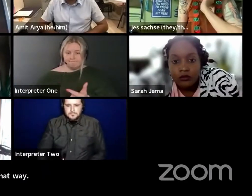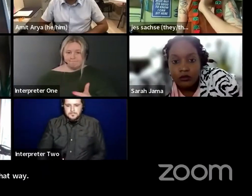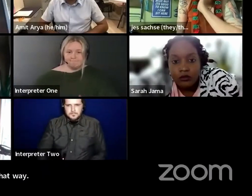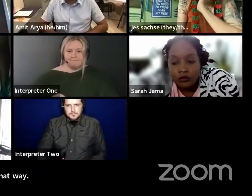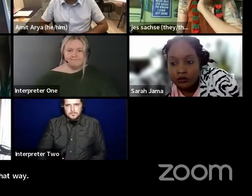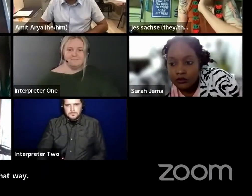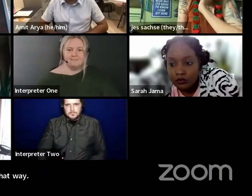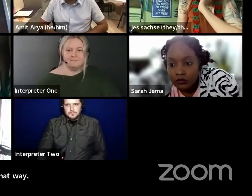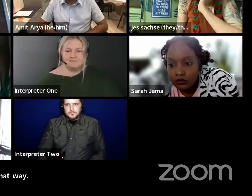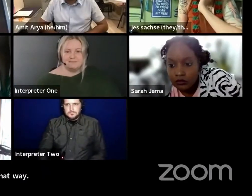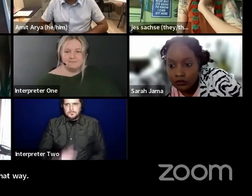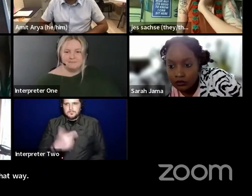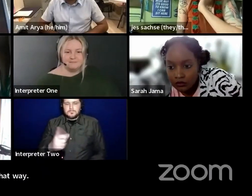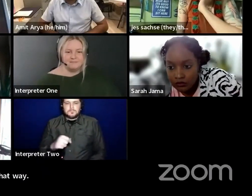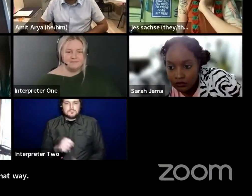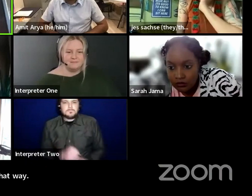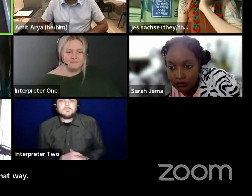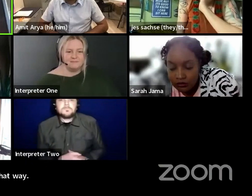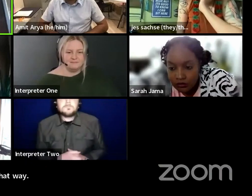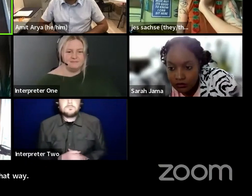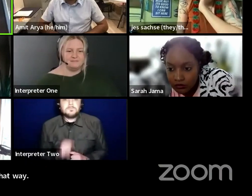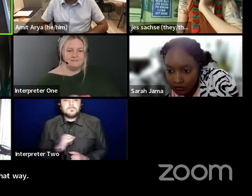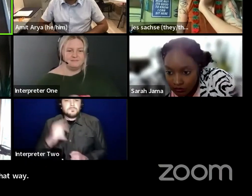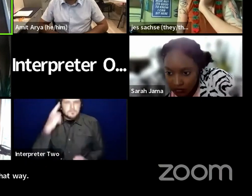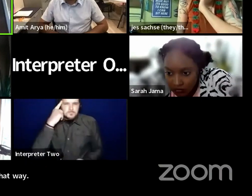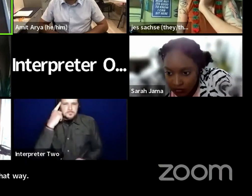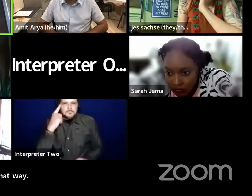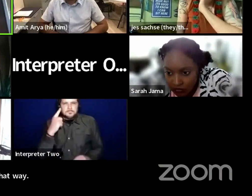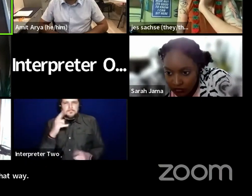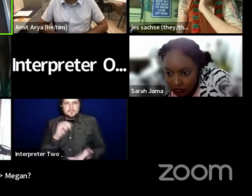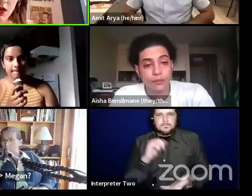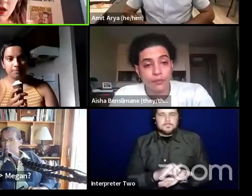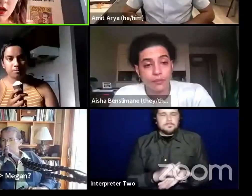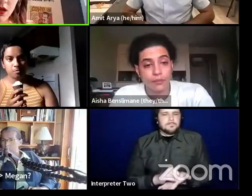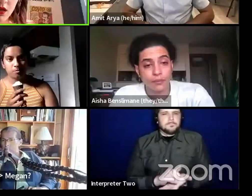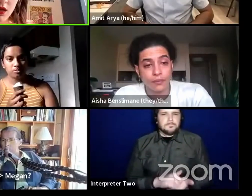Yeah, I think like